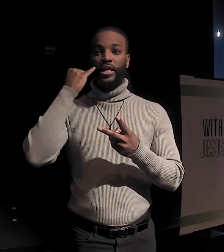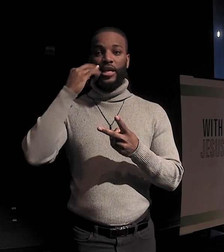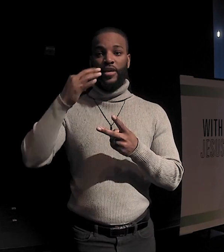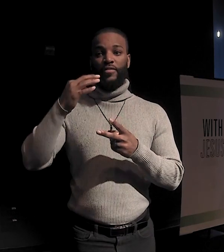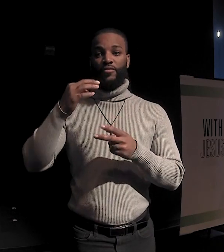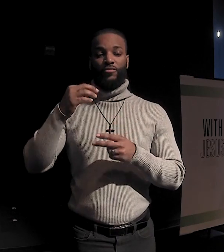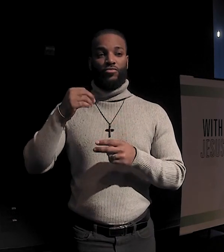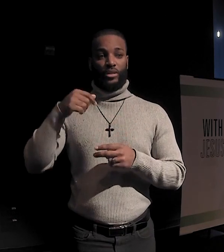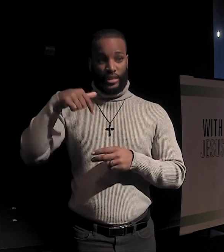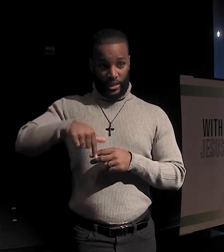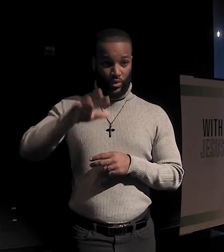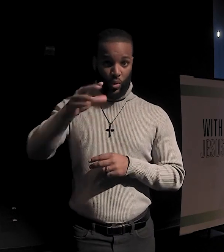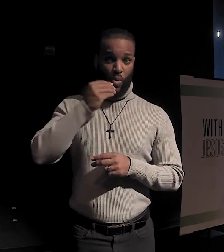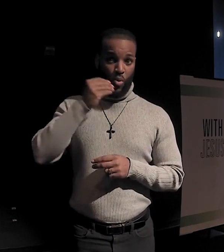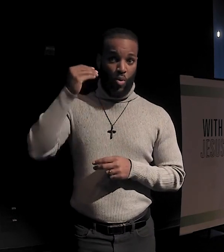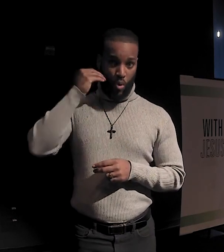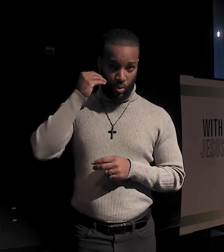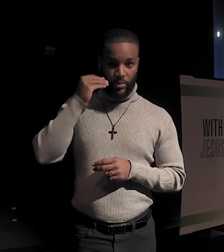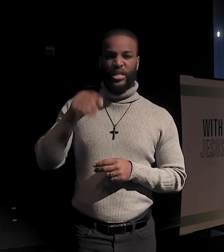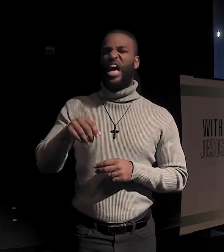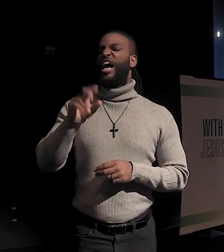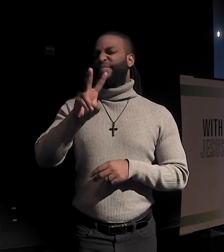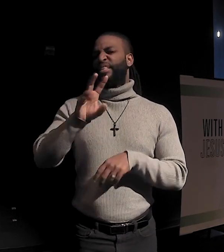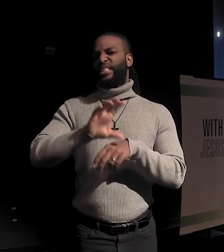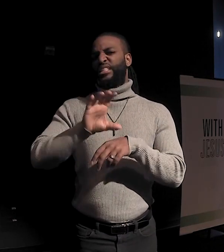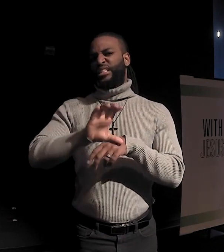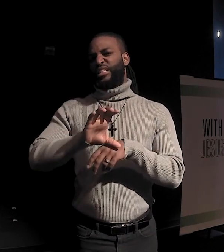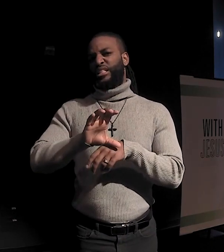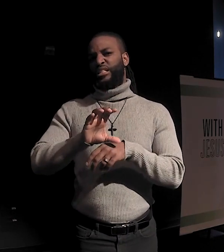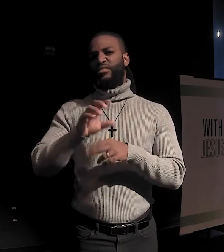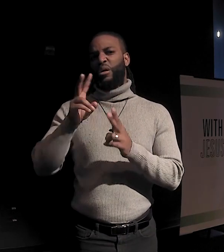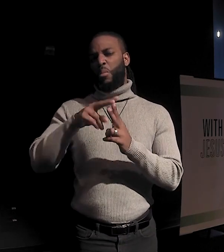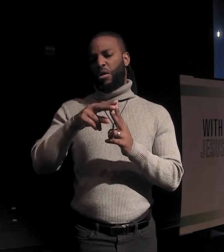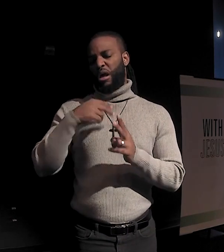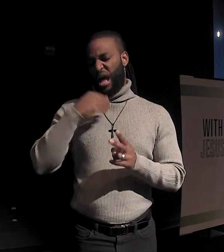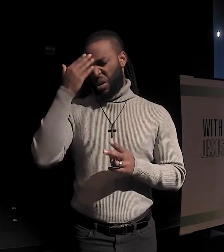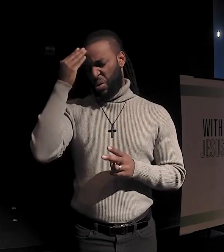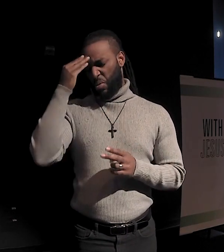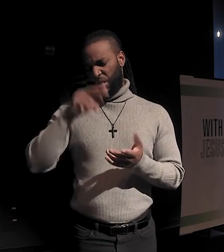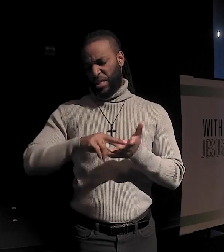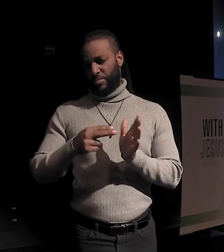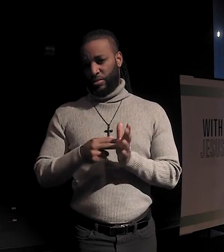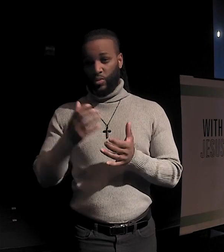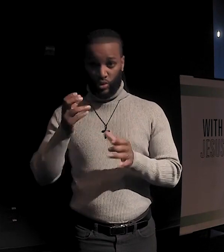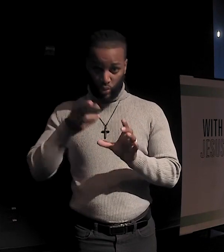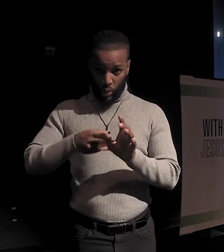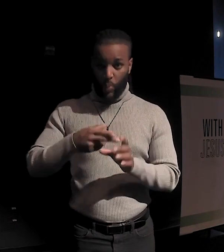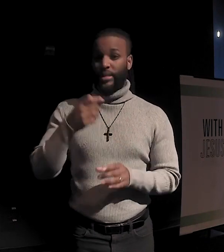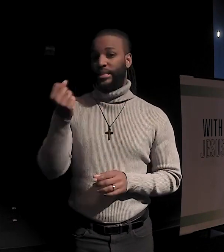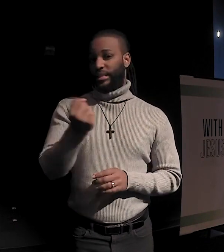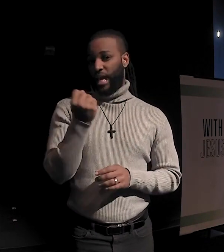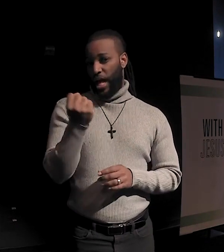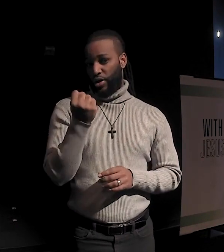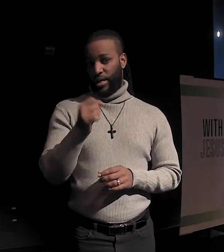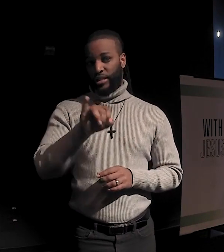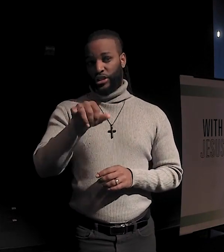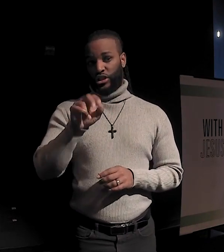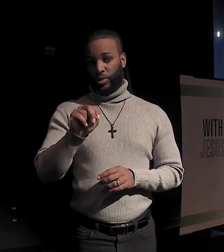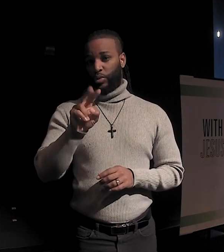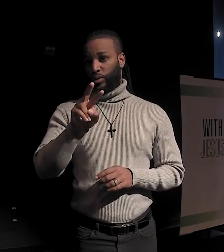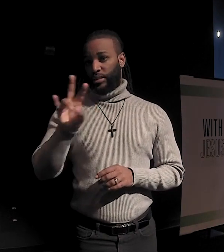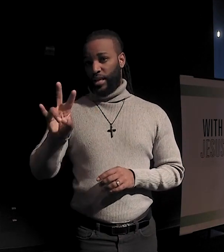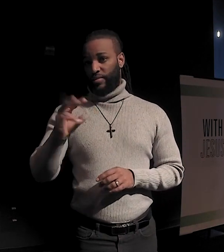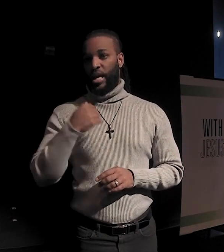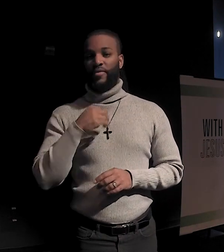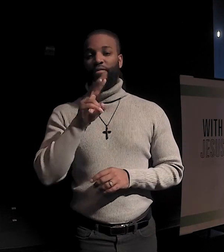church home, you're like, yes, VCC partner, I know exactly what that means, and you want to jump in. Well, on Saturday, January 27th, we're going